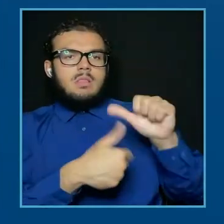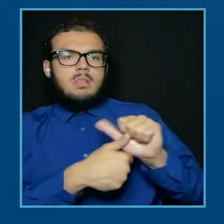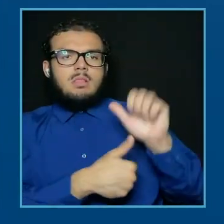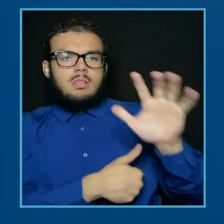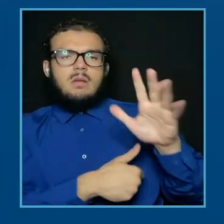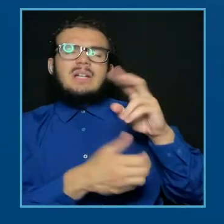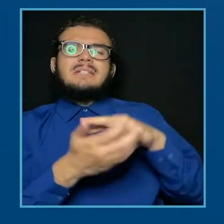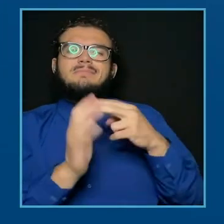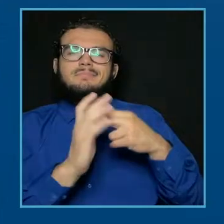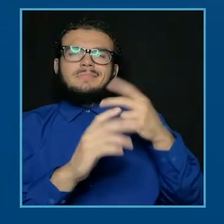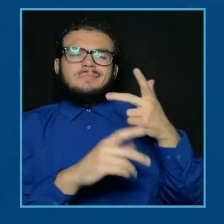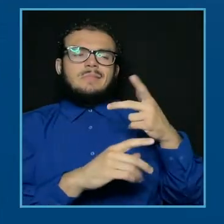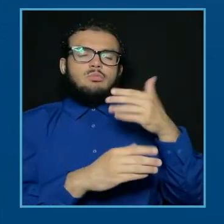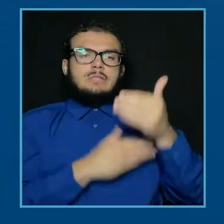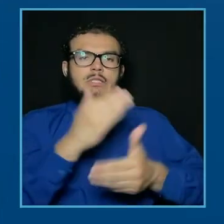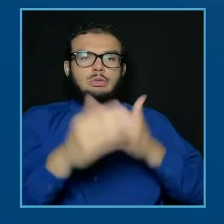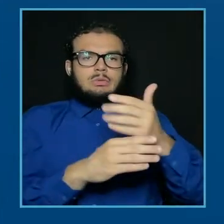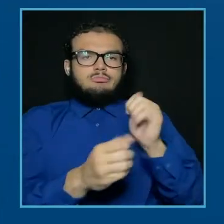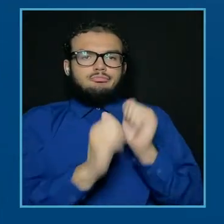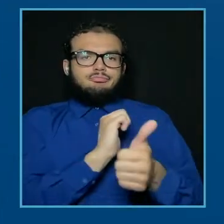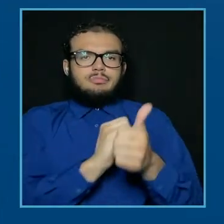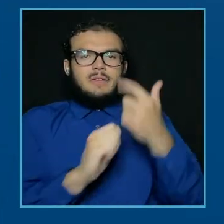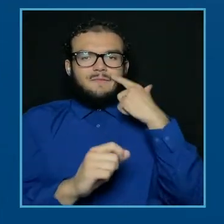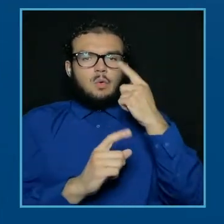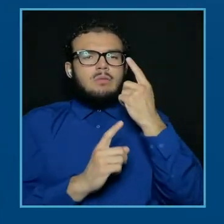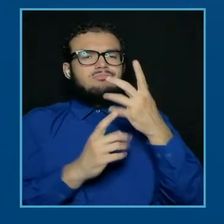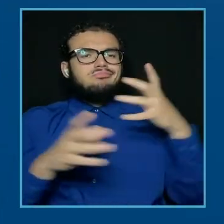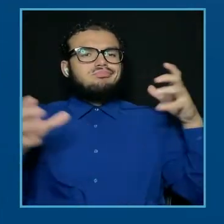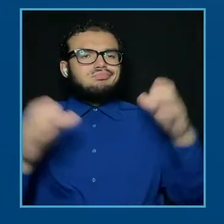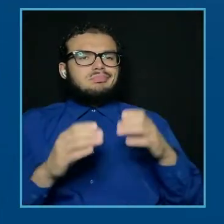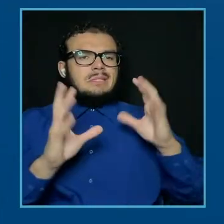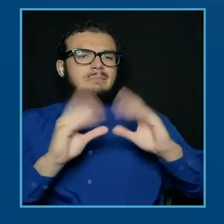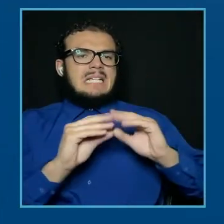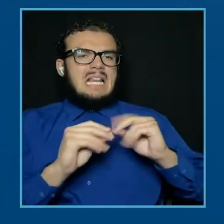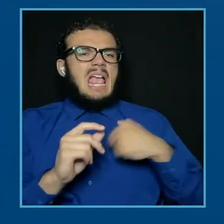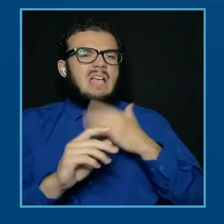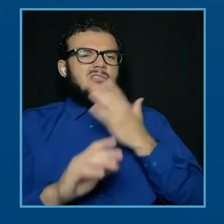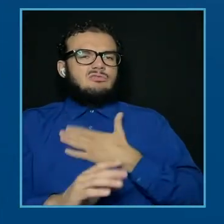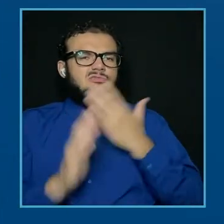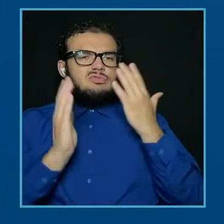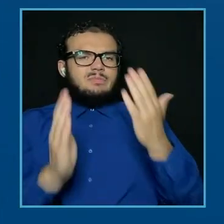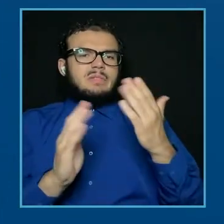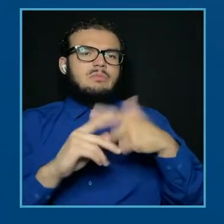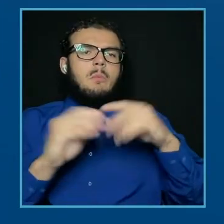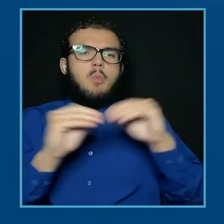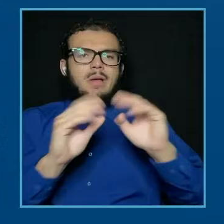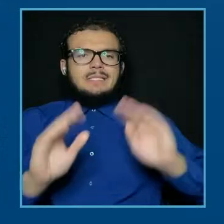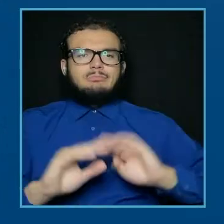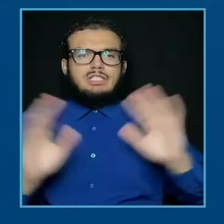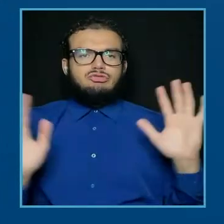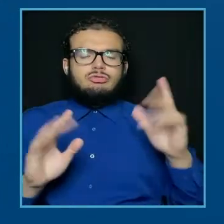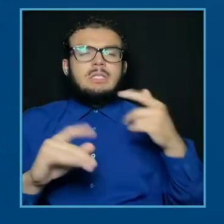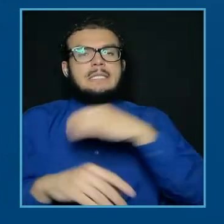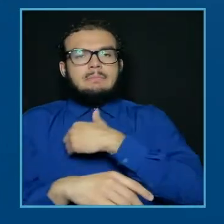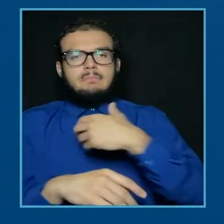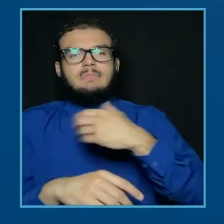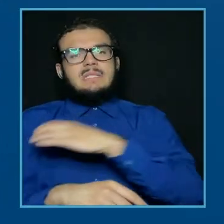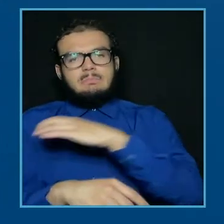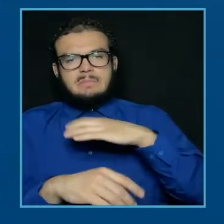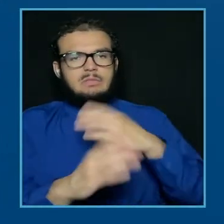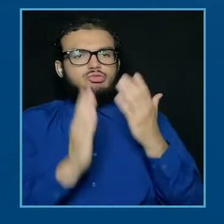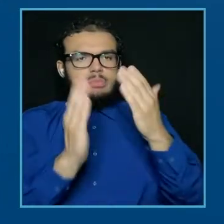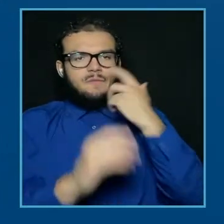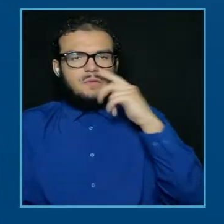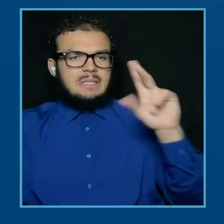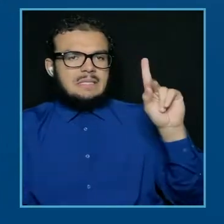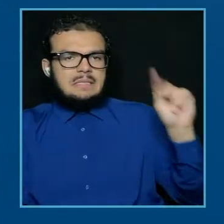were adopted for this election do contemplate a meeting. So I would recommend that we be more explicit that the committee is recommending to the DNC